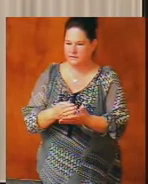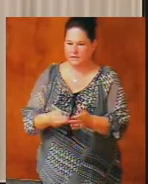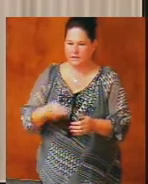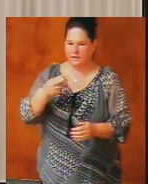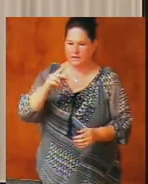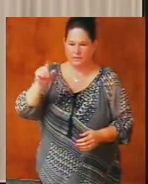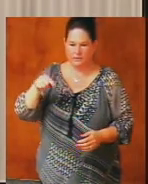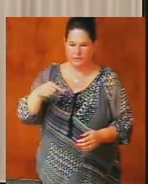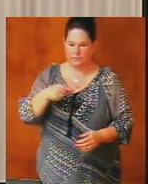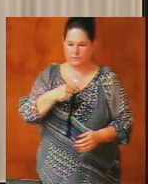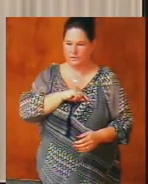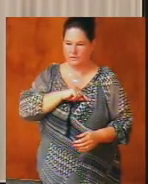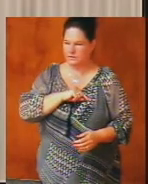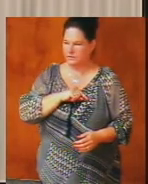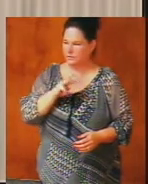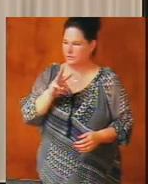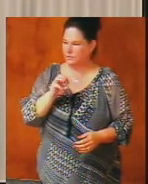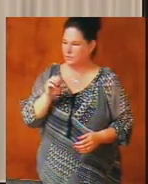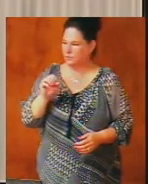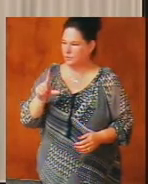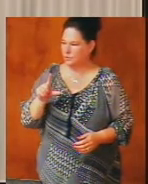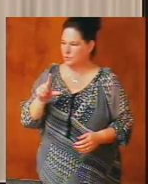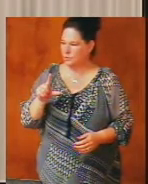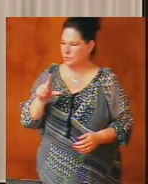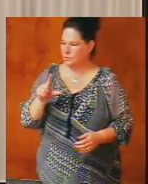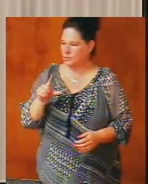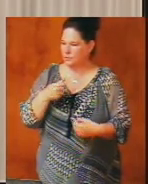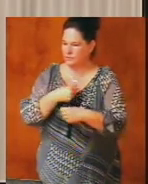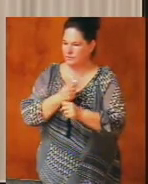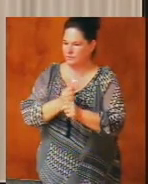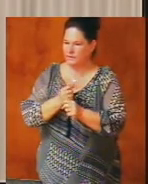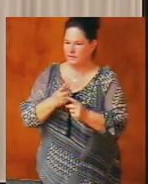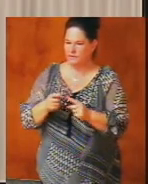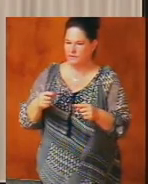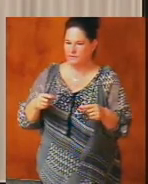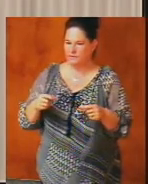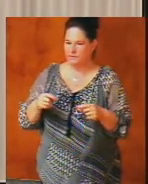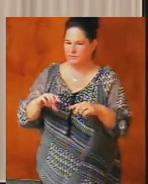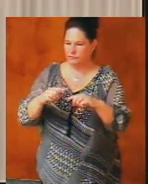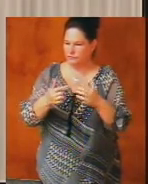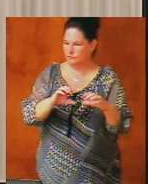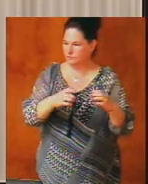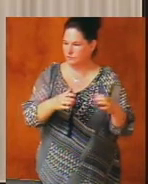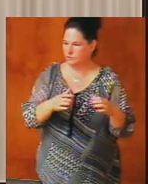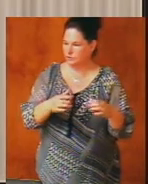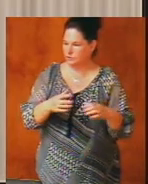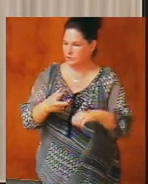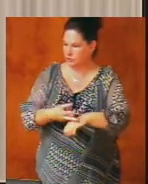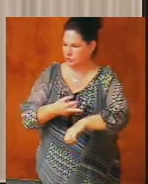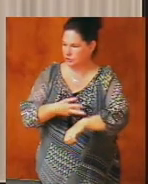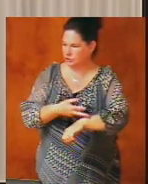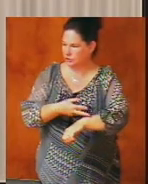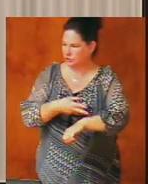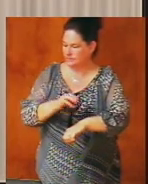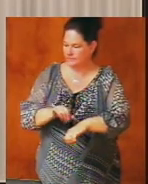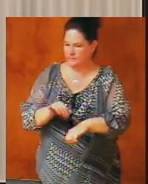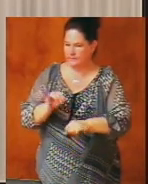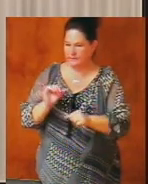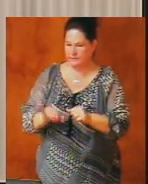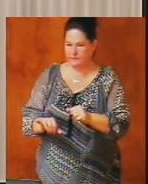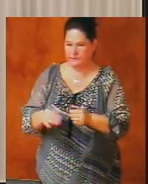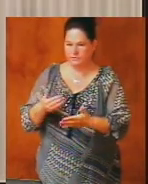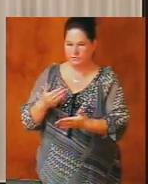high-quality wool that was produced by flocks of sheep that pastured in the